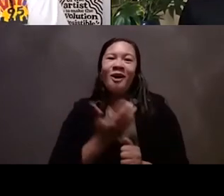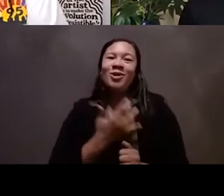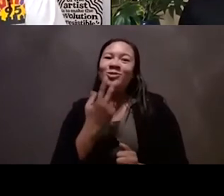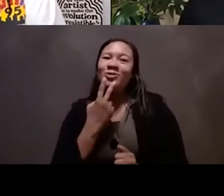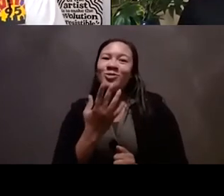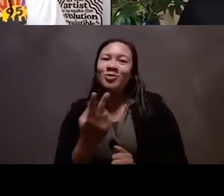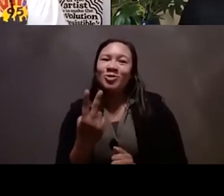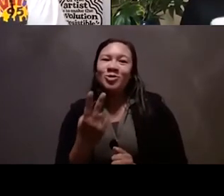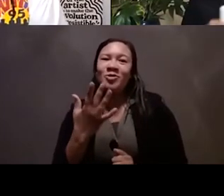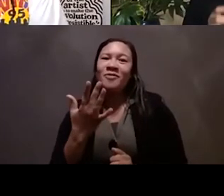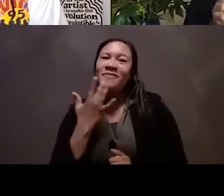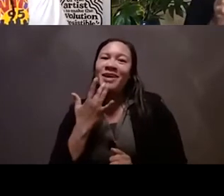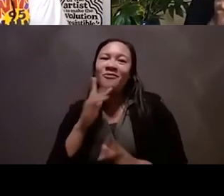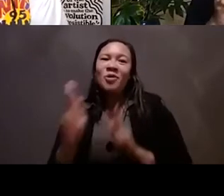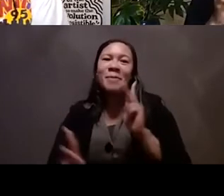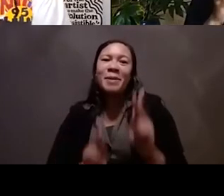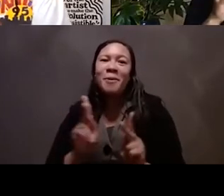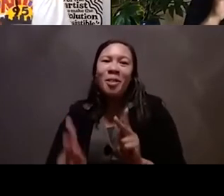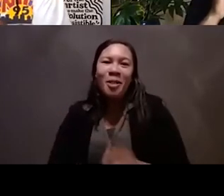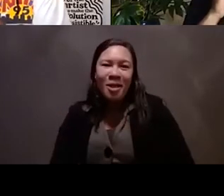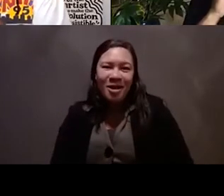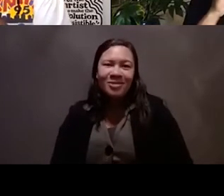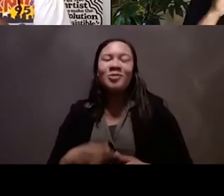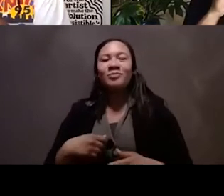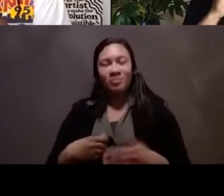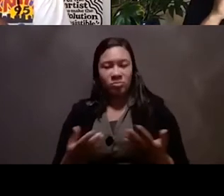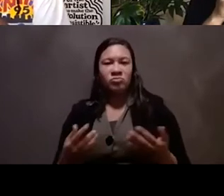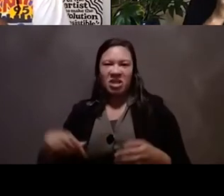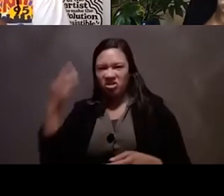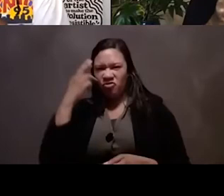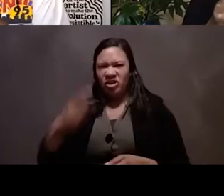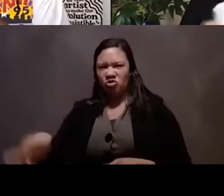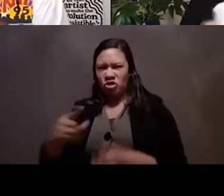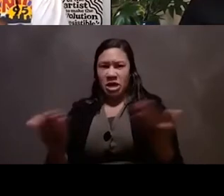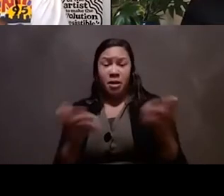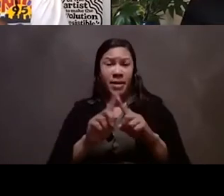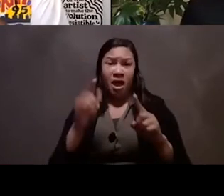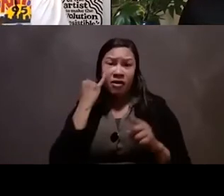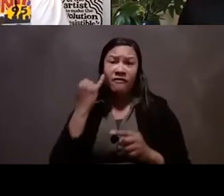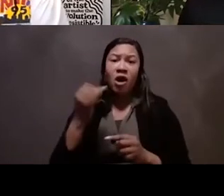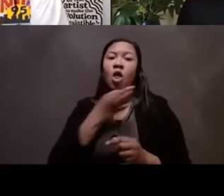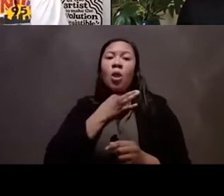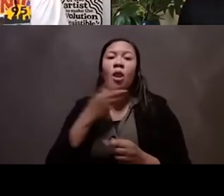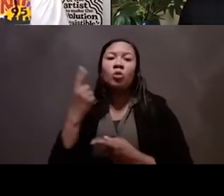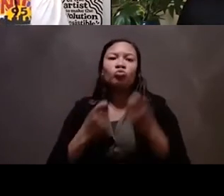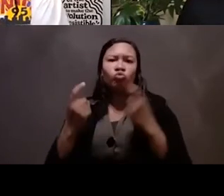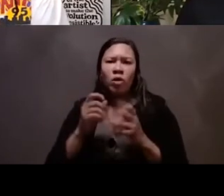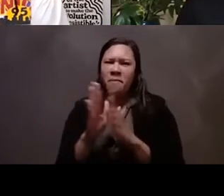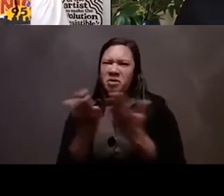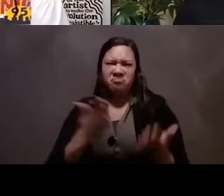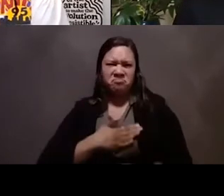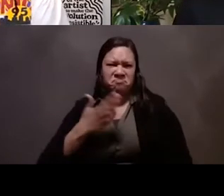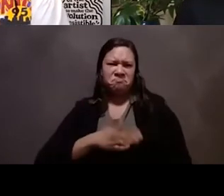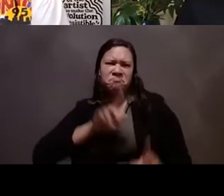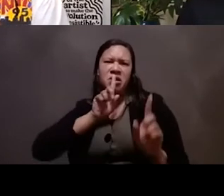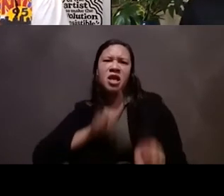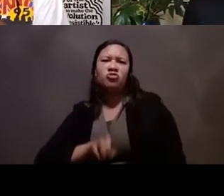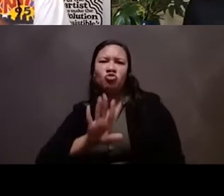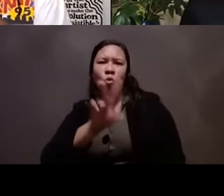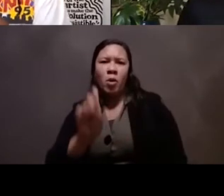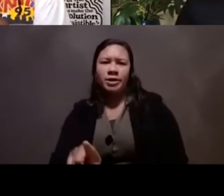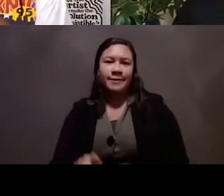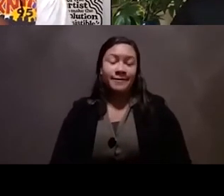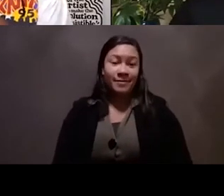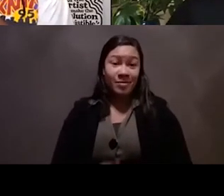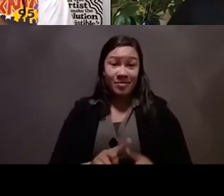what we're gonna do. That's what you're here for. But if you have specific questions about the book, we're also very happy to answer those, but this